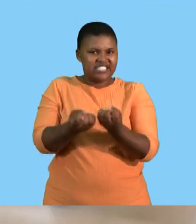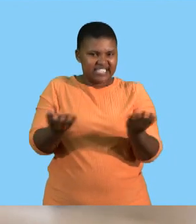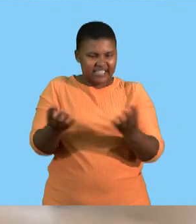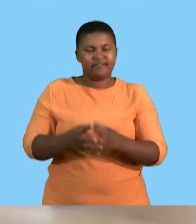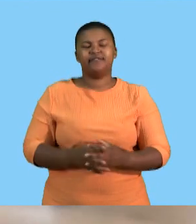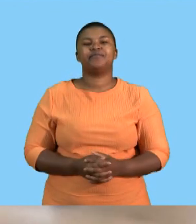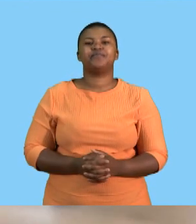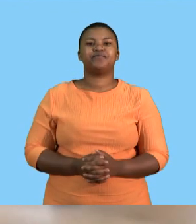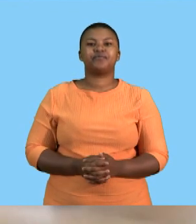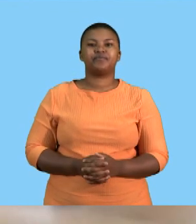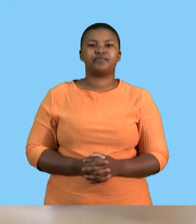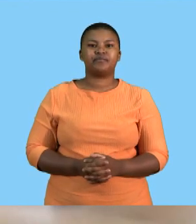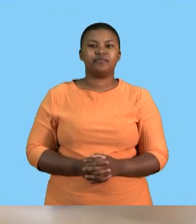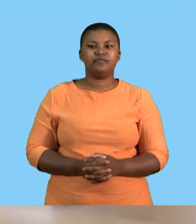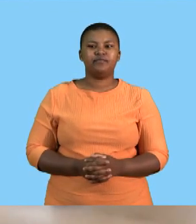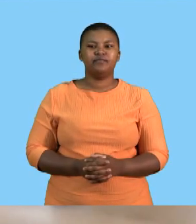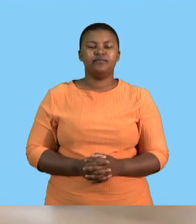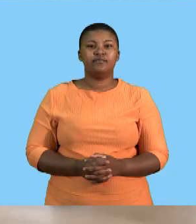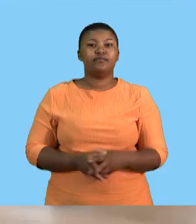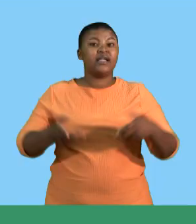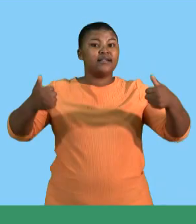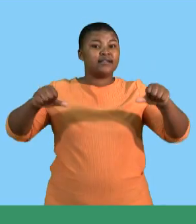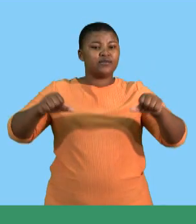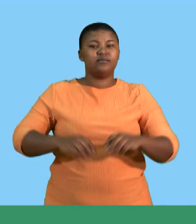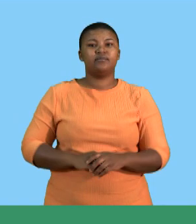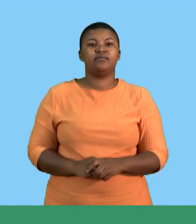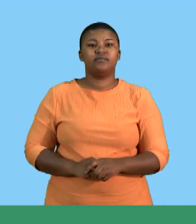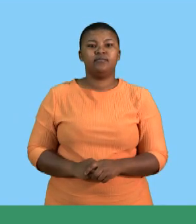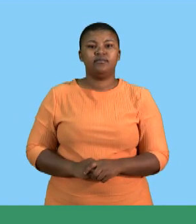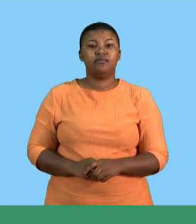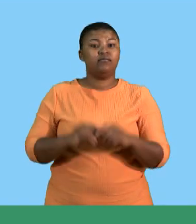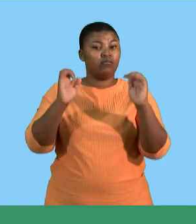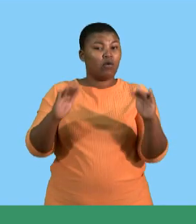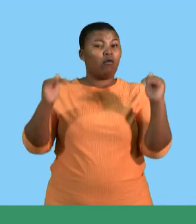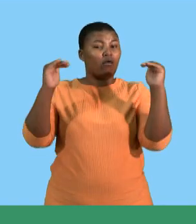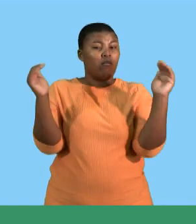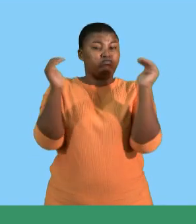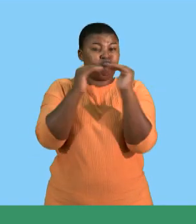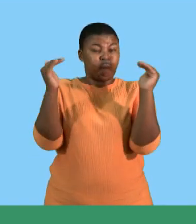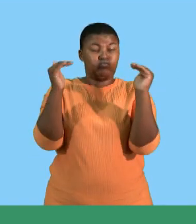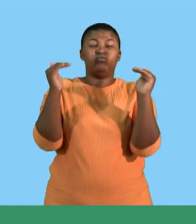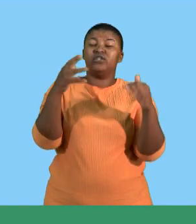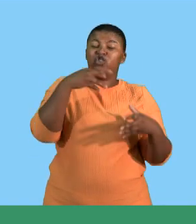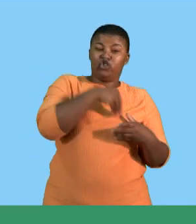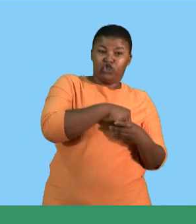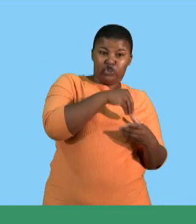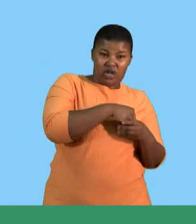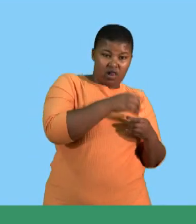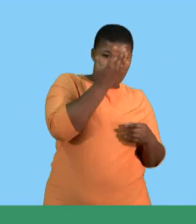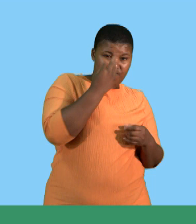these projects. The next one is the high standard of internal